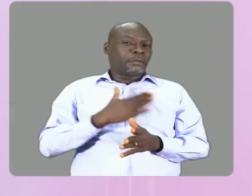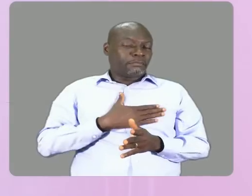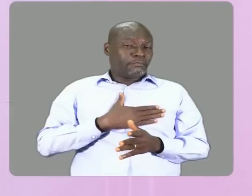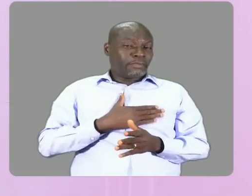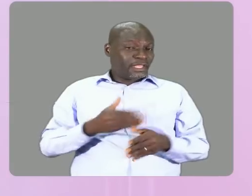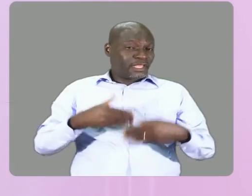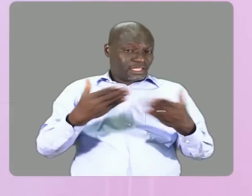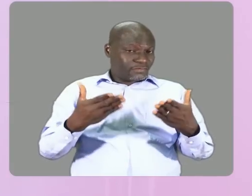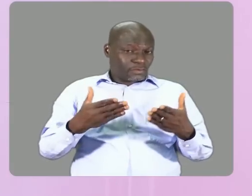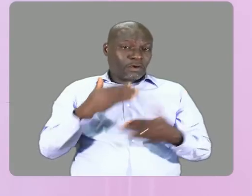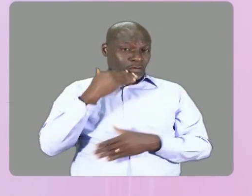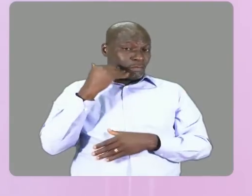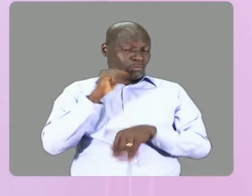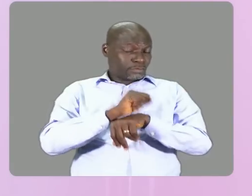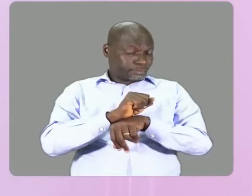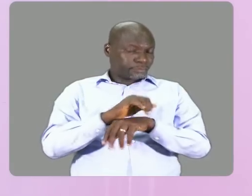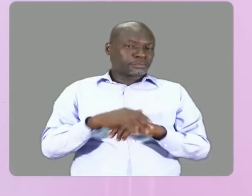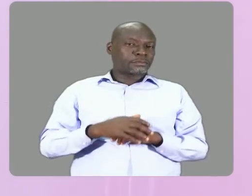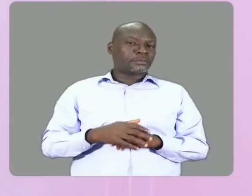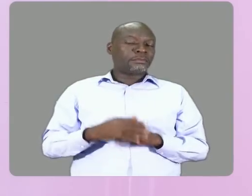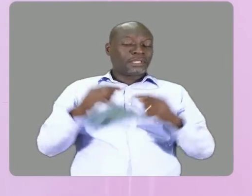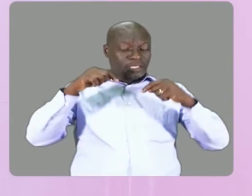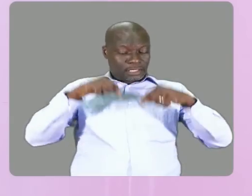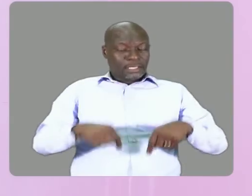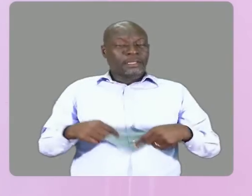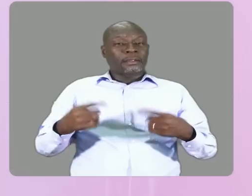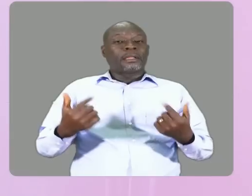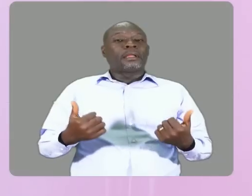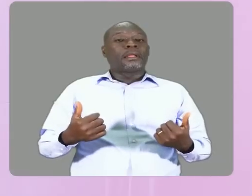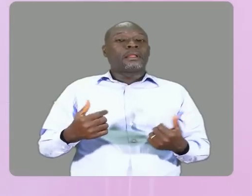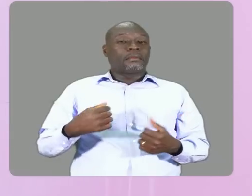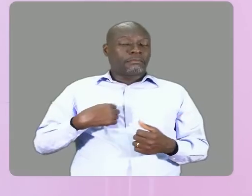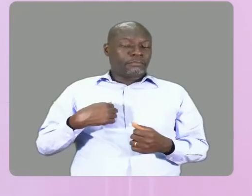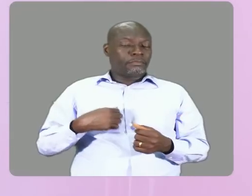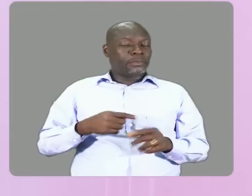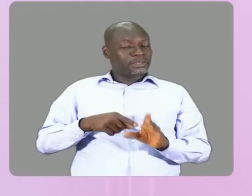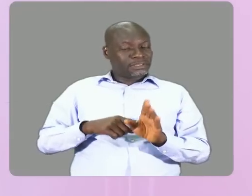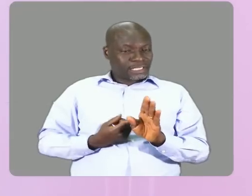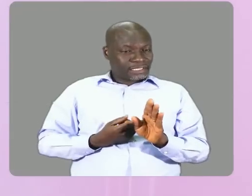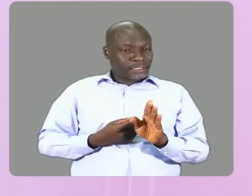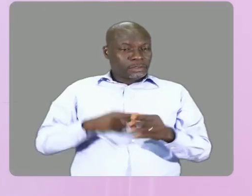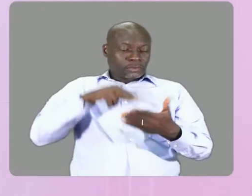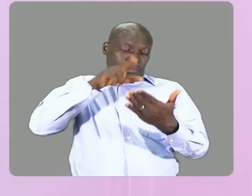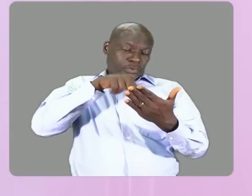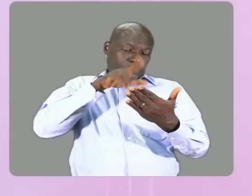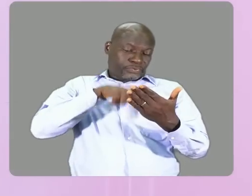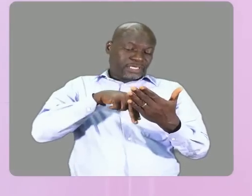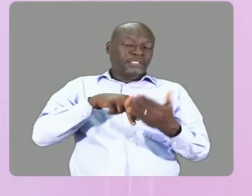bi me ka chira o se se na ye ba me sa machi eno ahwe Job chapter